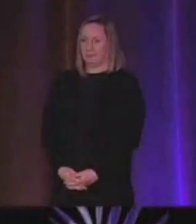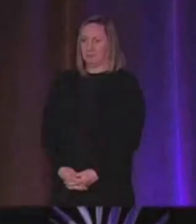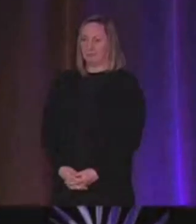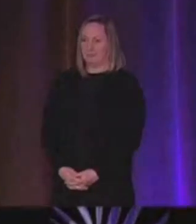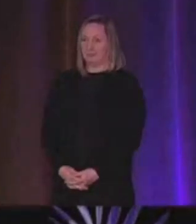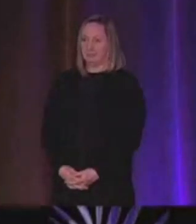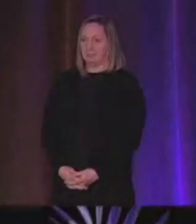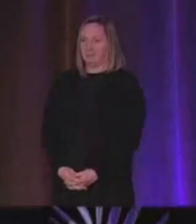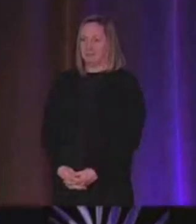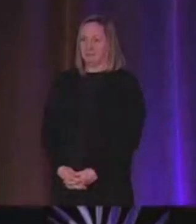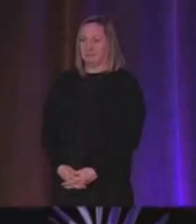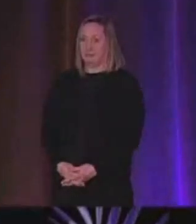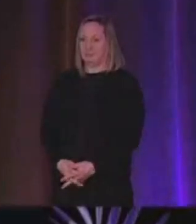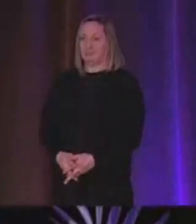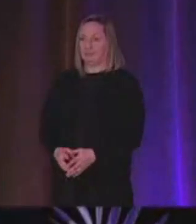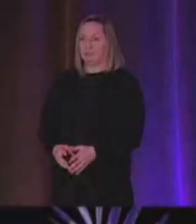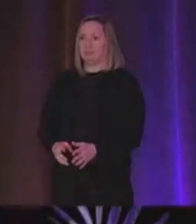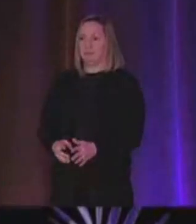So again,